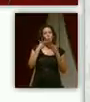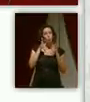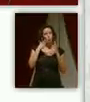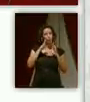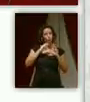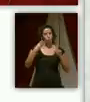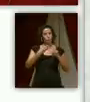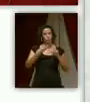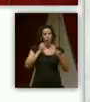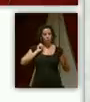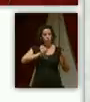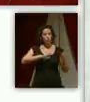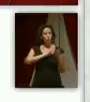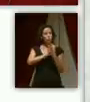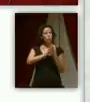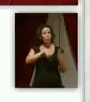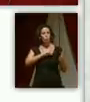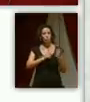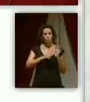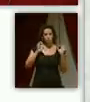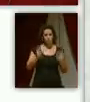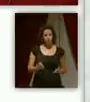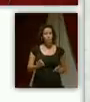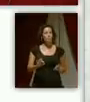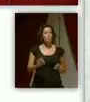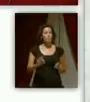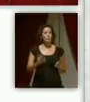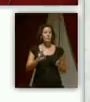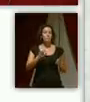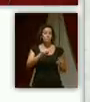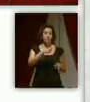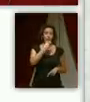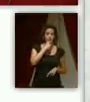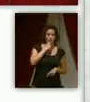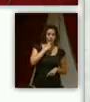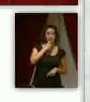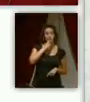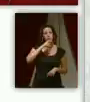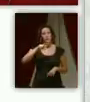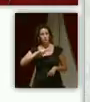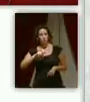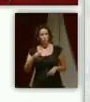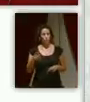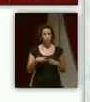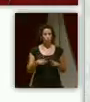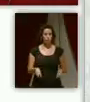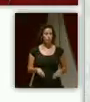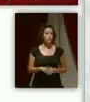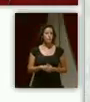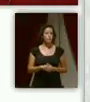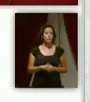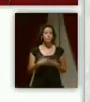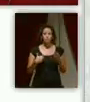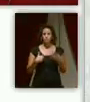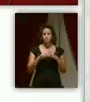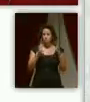week onwards, we will upload the entire lecture on our website in English and Spanish.